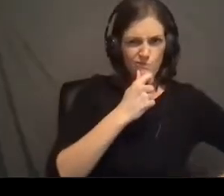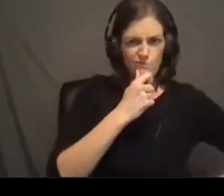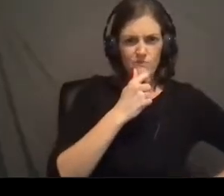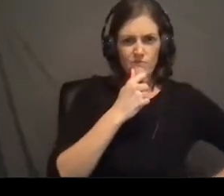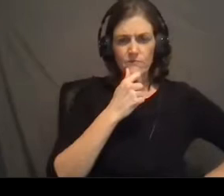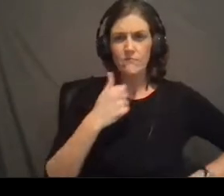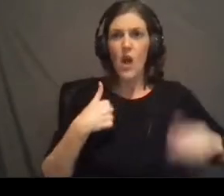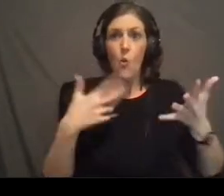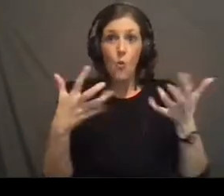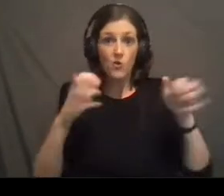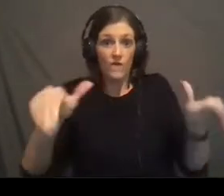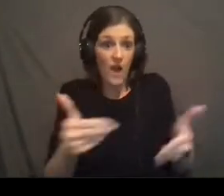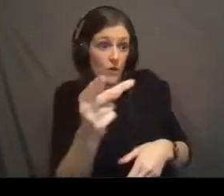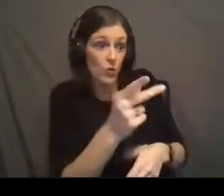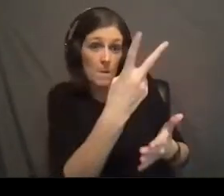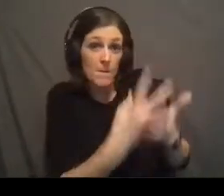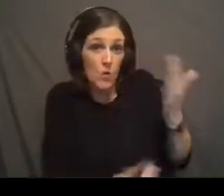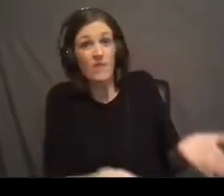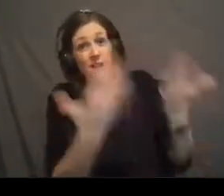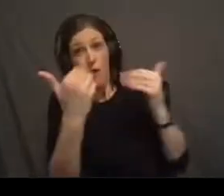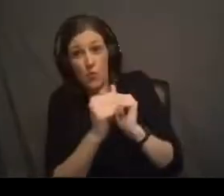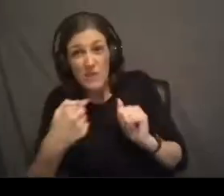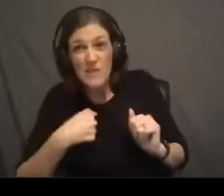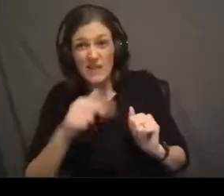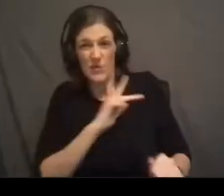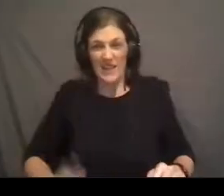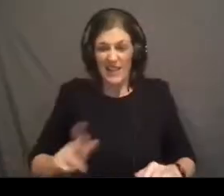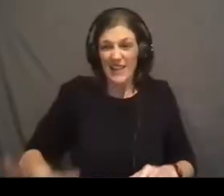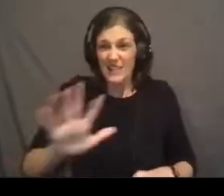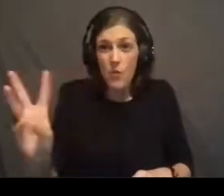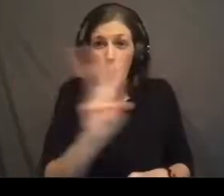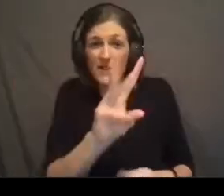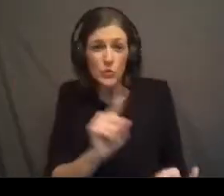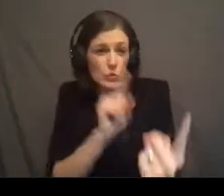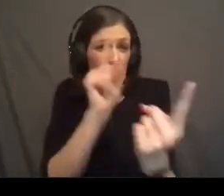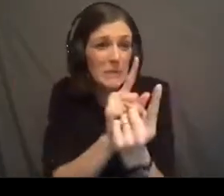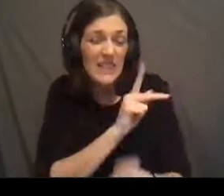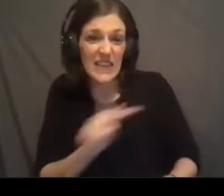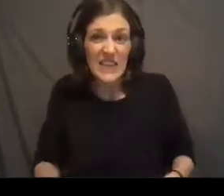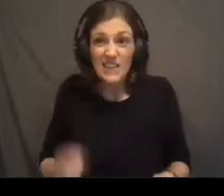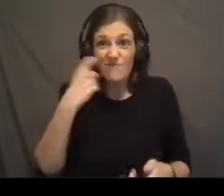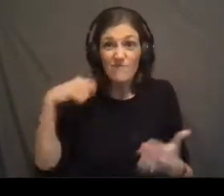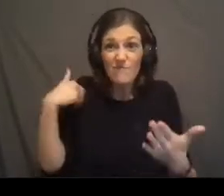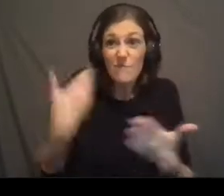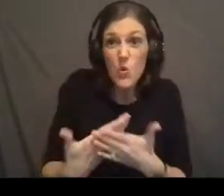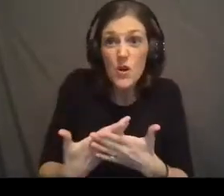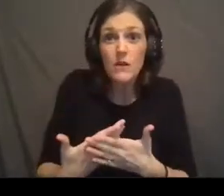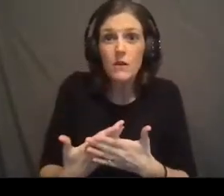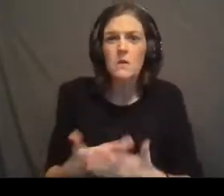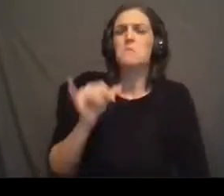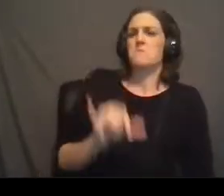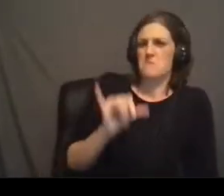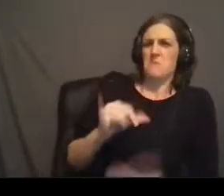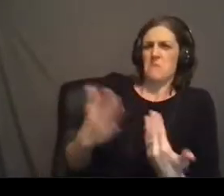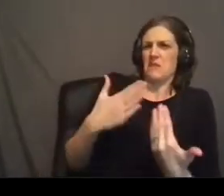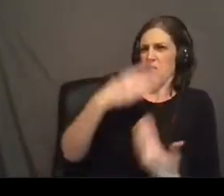I want to invite you both to come with me to the kingdom in the west to meet this king who has just been born. Easy